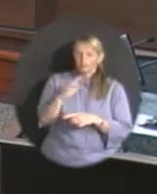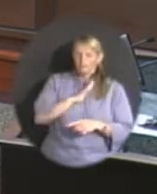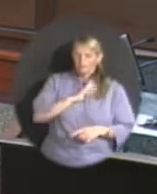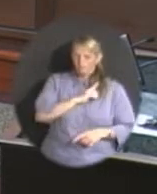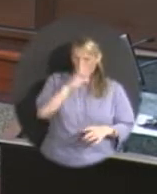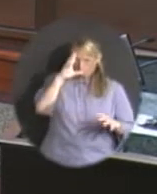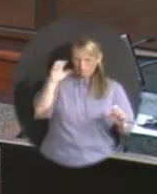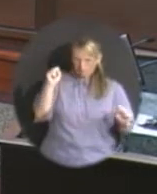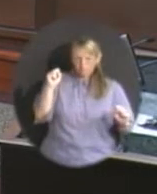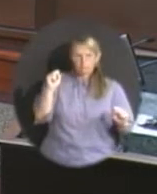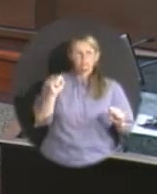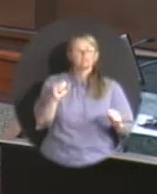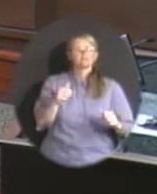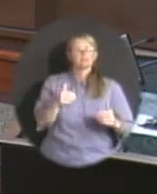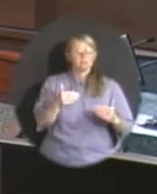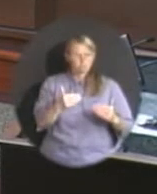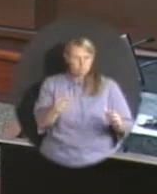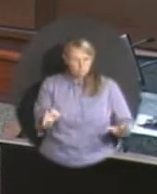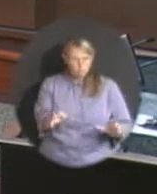So moved.